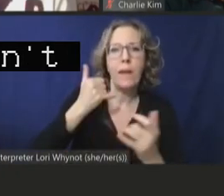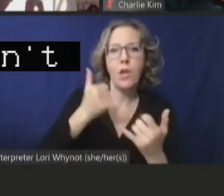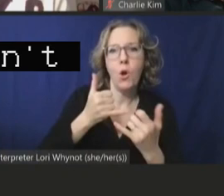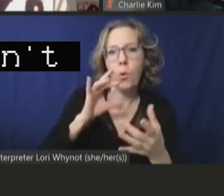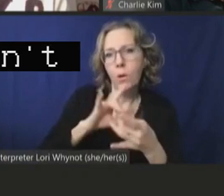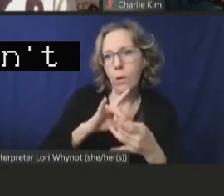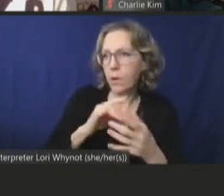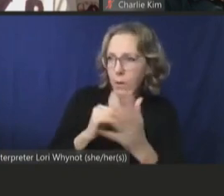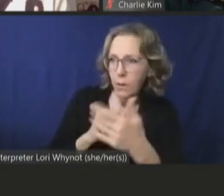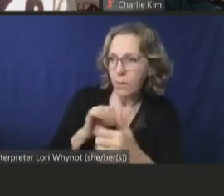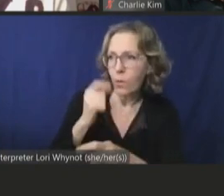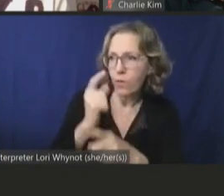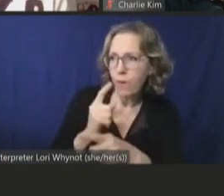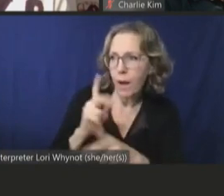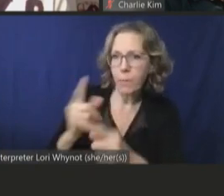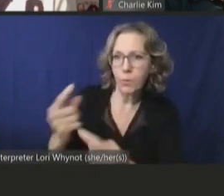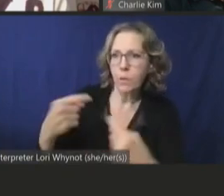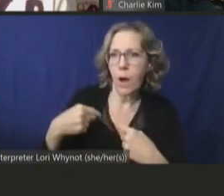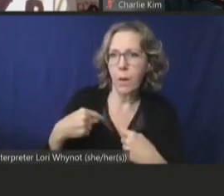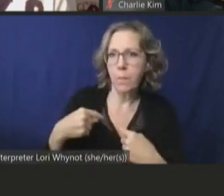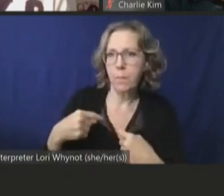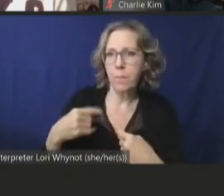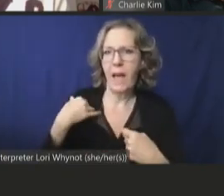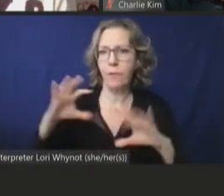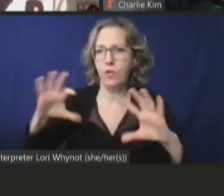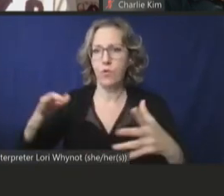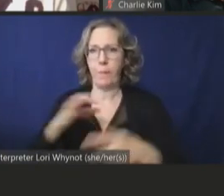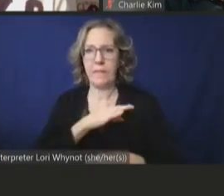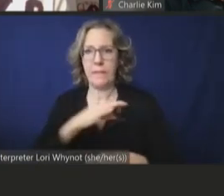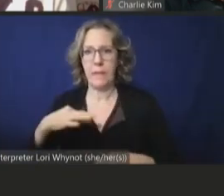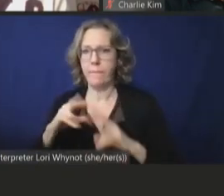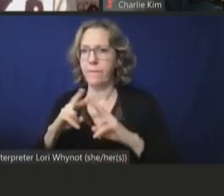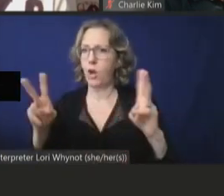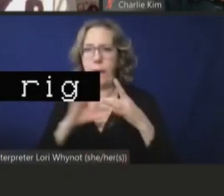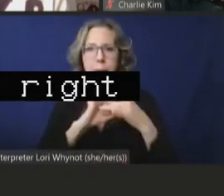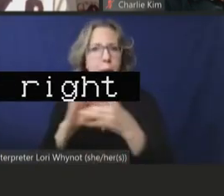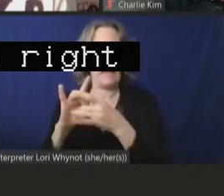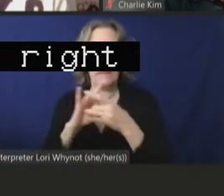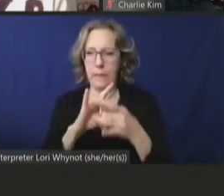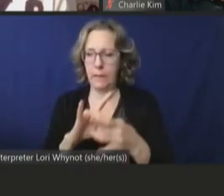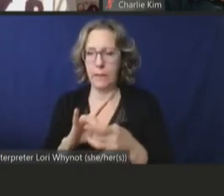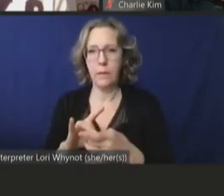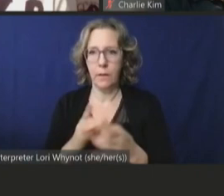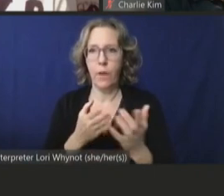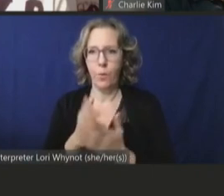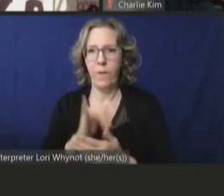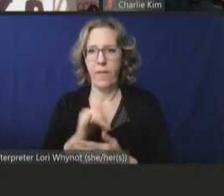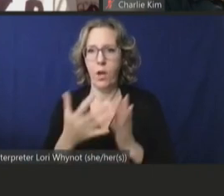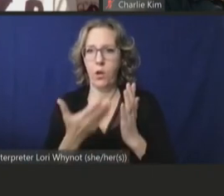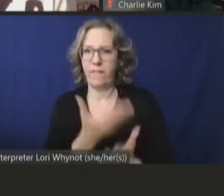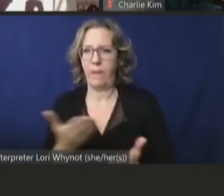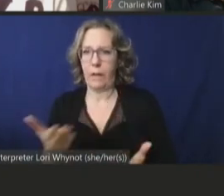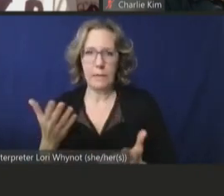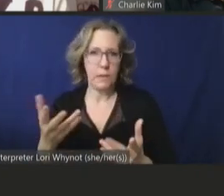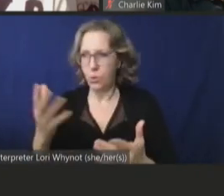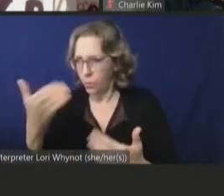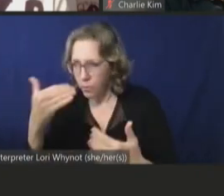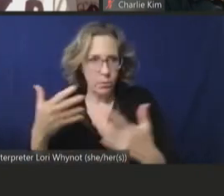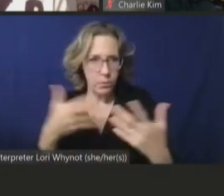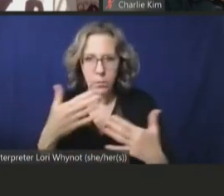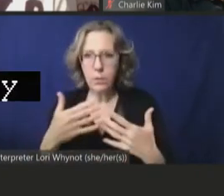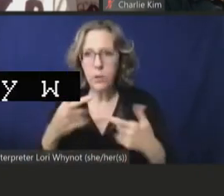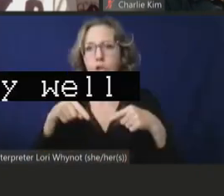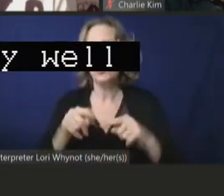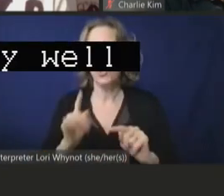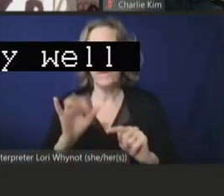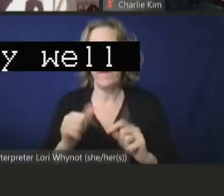Everyone that's on our staff is very well connected, and they all communicate during